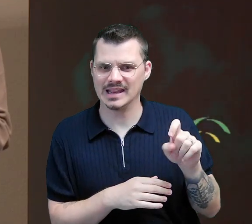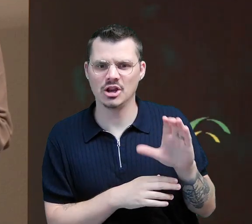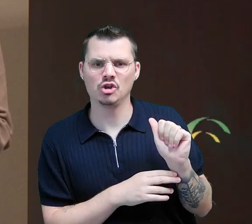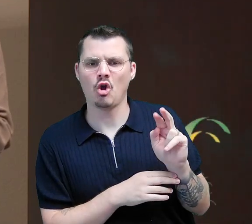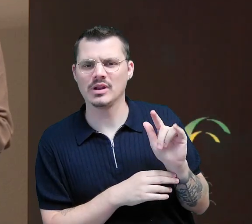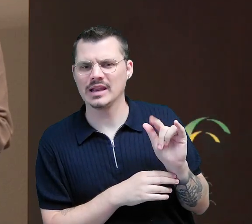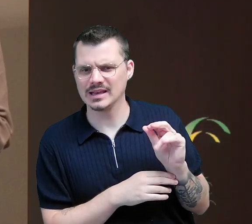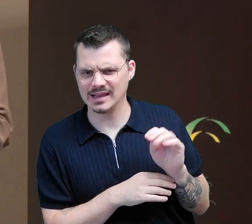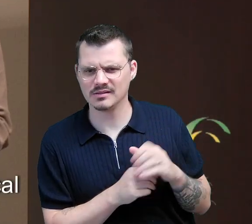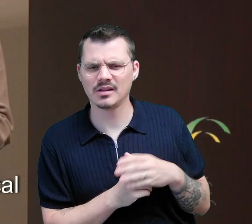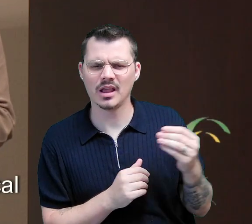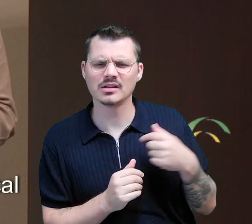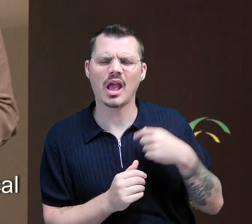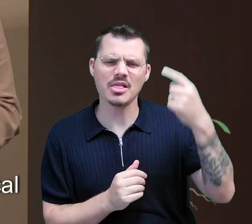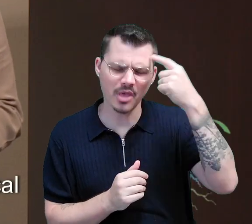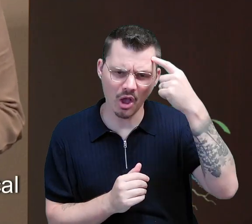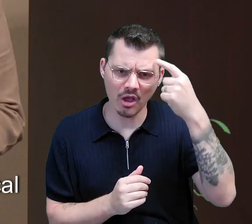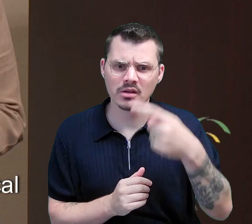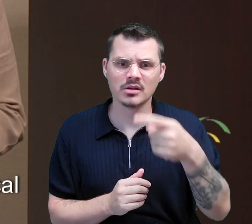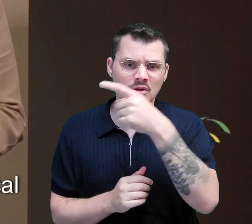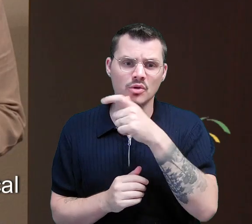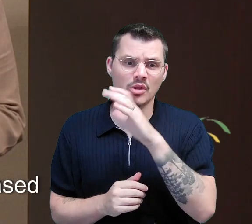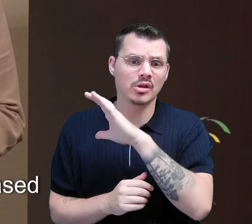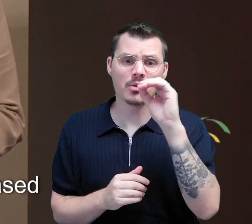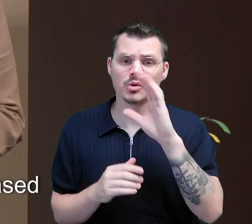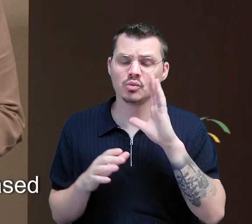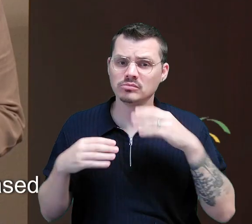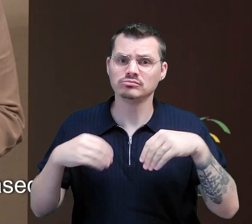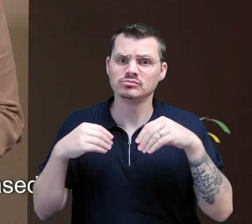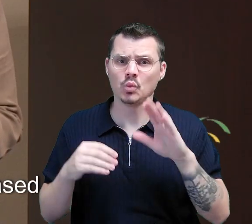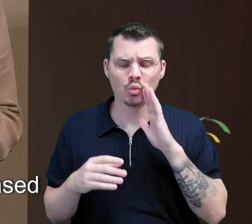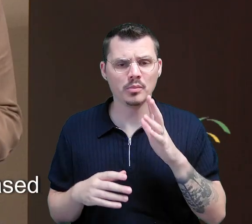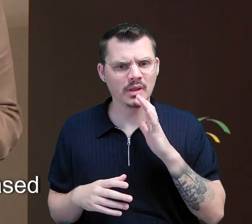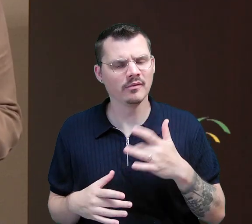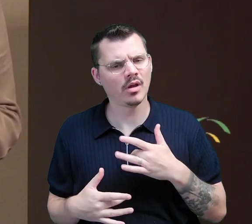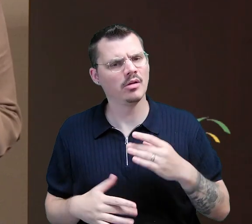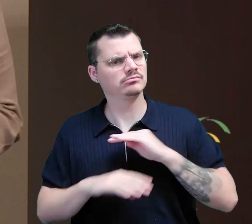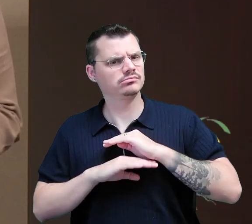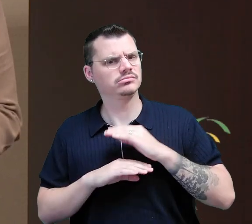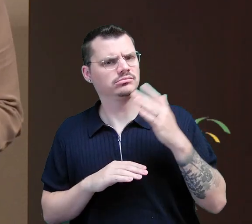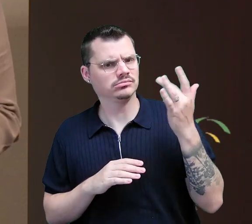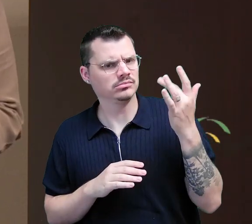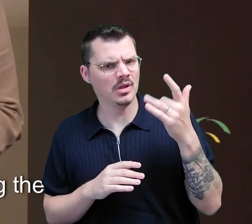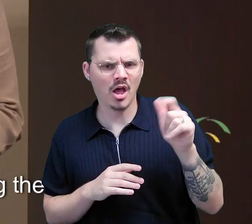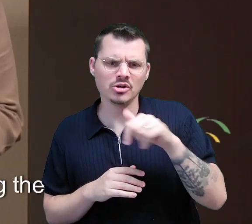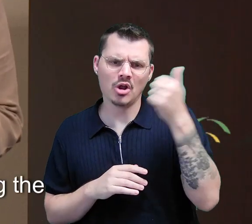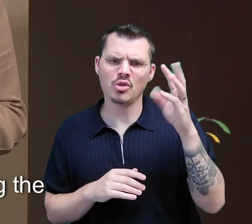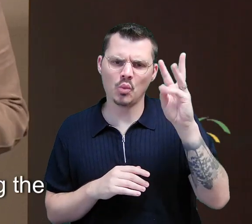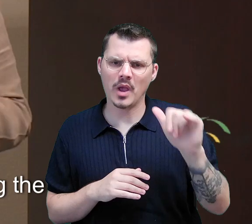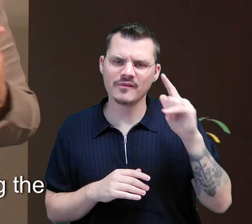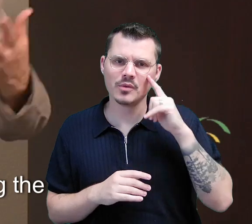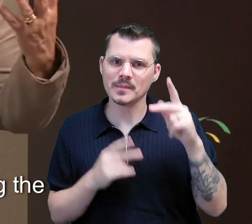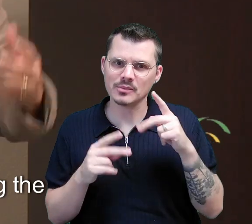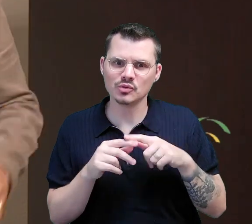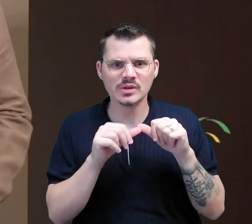needed carnitine. And I thought the pharmaceutical company would be really kind of pleased about that because it's another way for